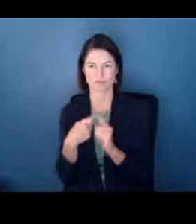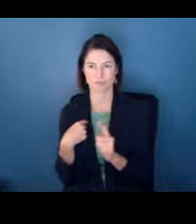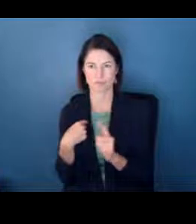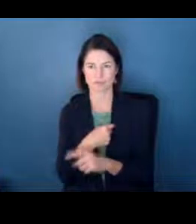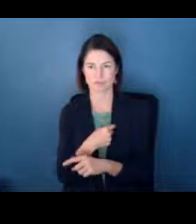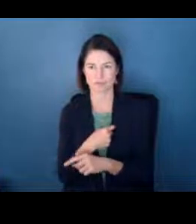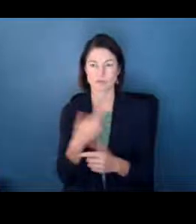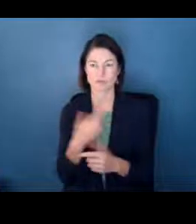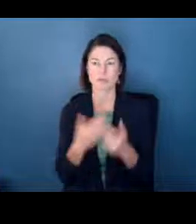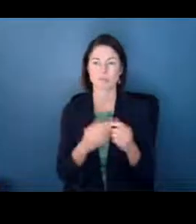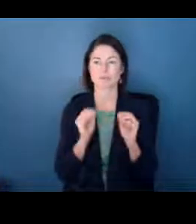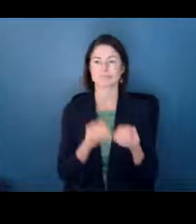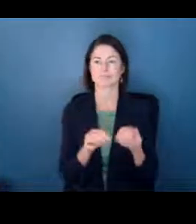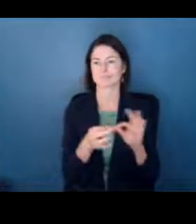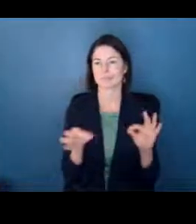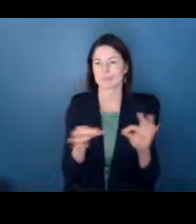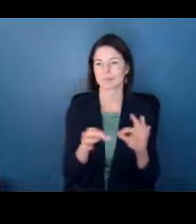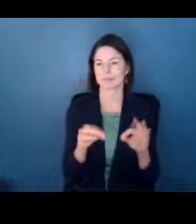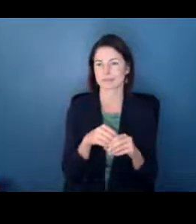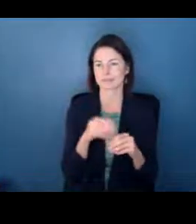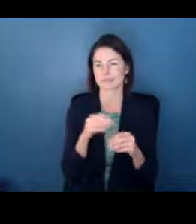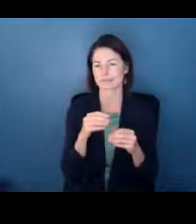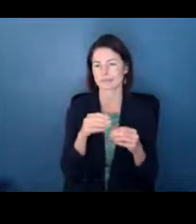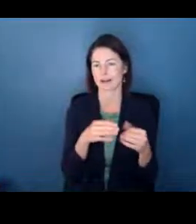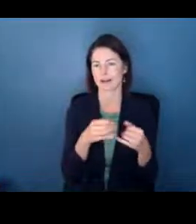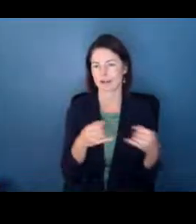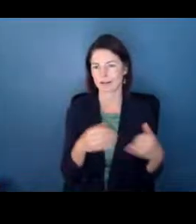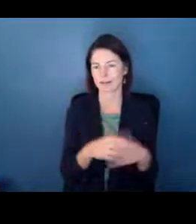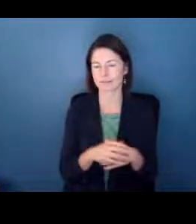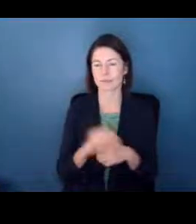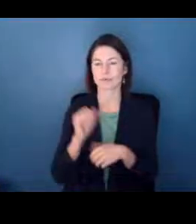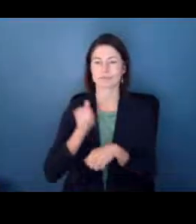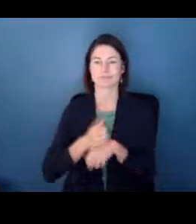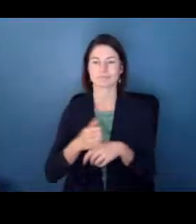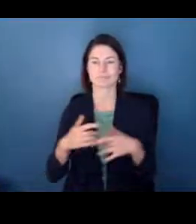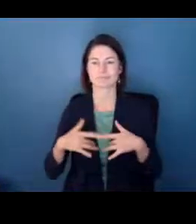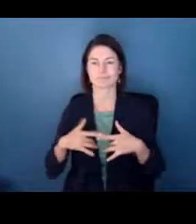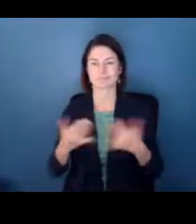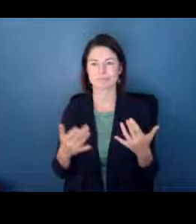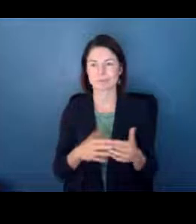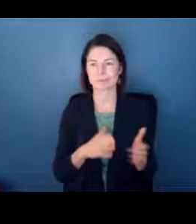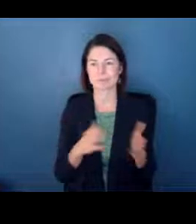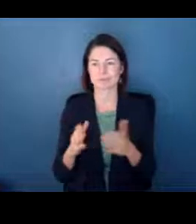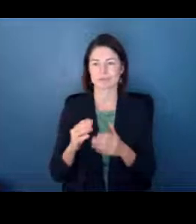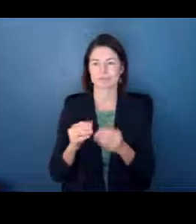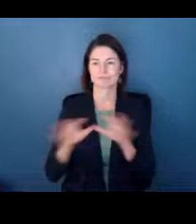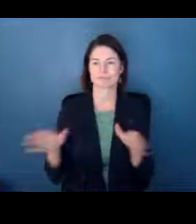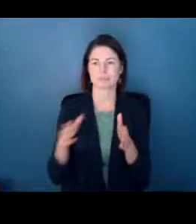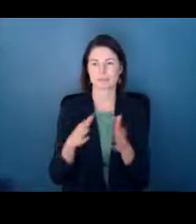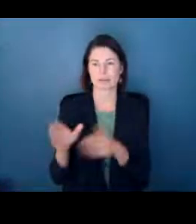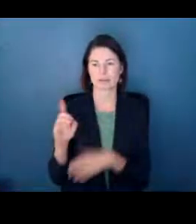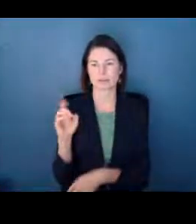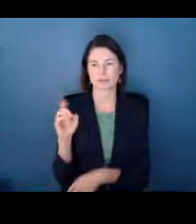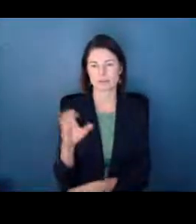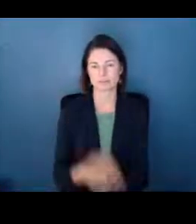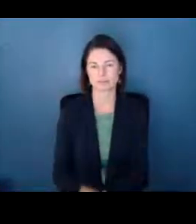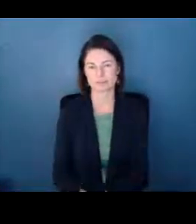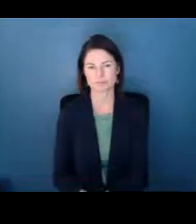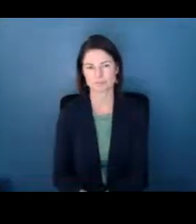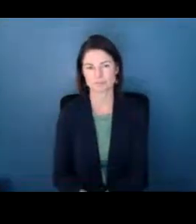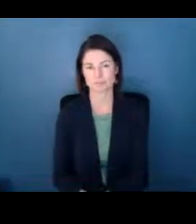into guidelines or holding an event or putting out a planning document. That does not necessarily mean we have